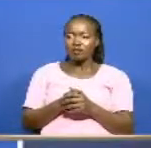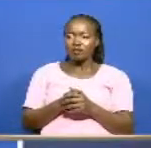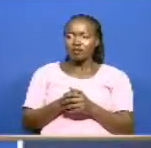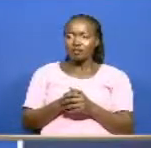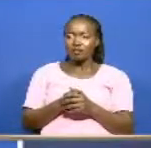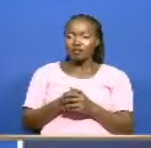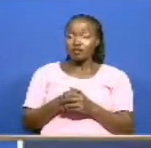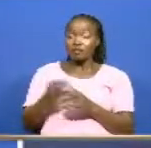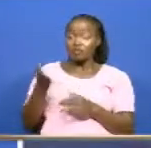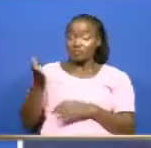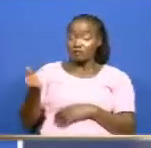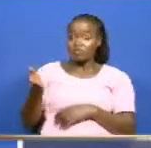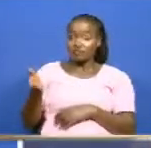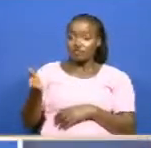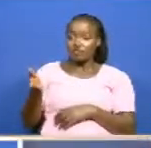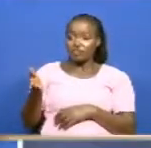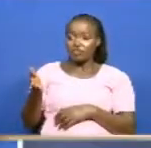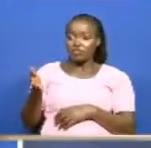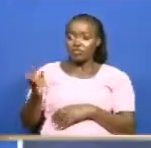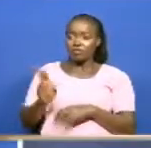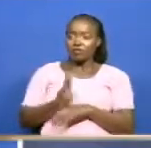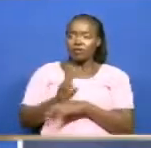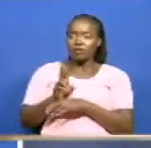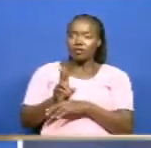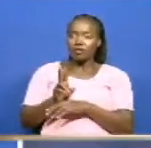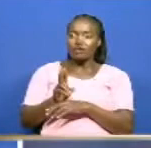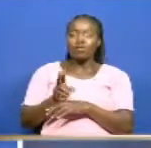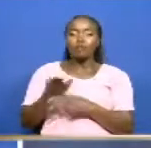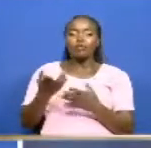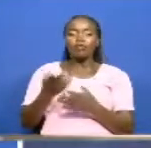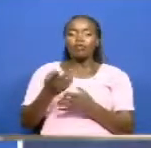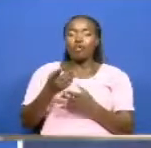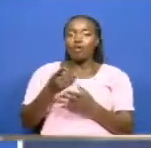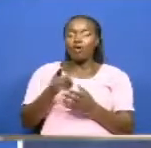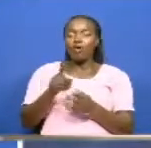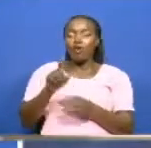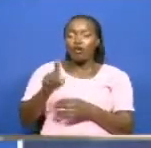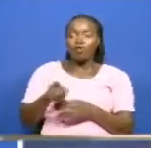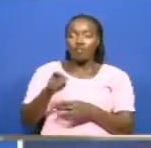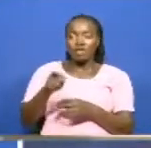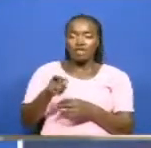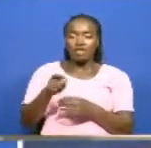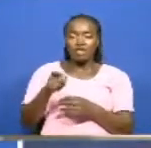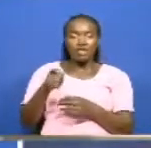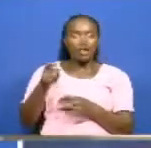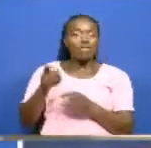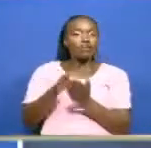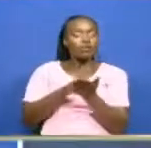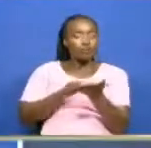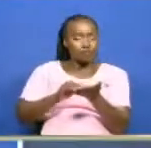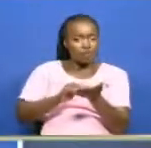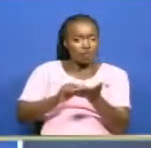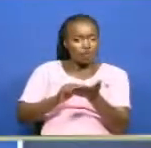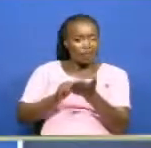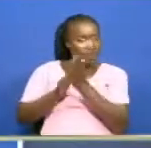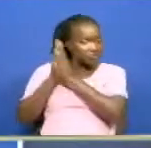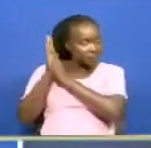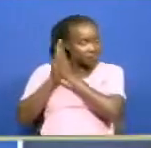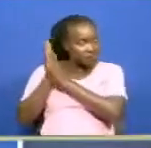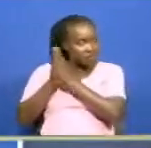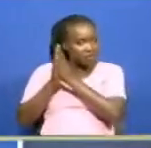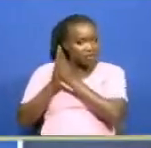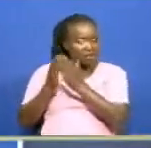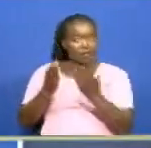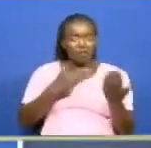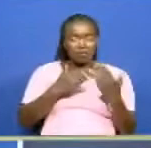Here in Kibuyuni, the crop is used for making fish pellets, soaps, hair shampoos and shower gel. But new